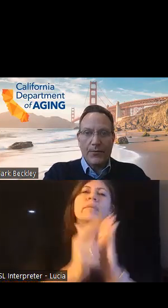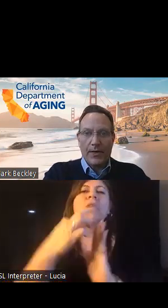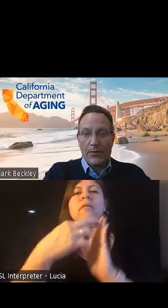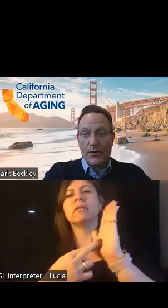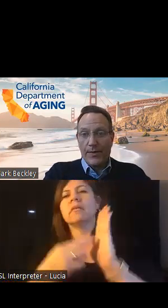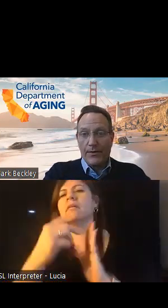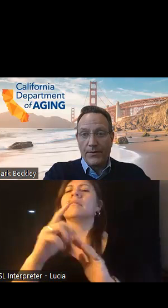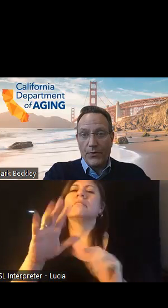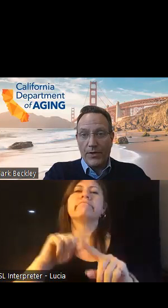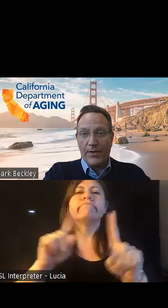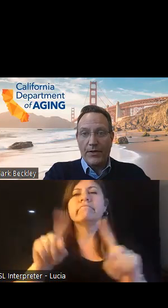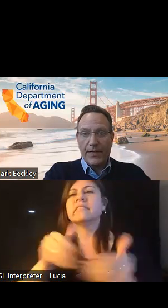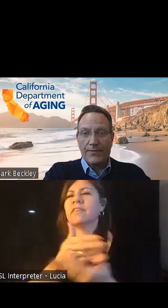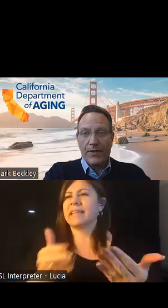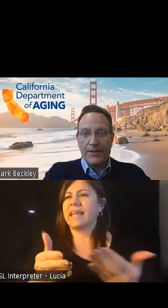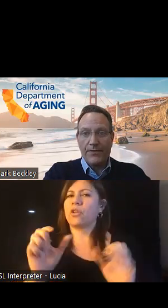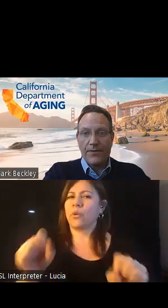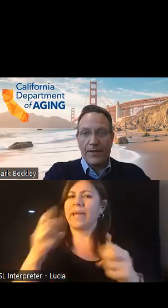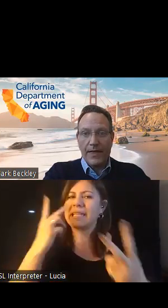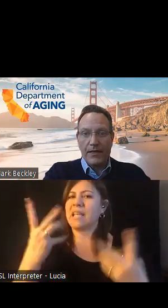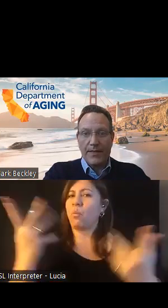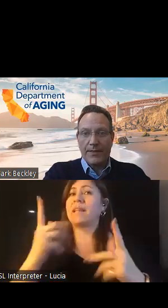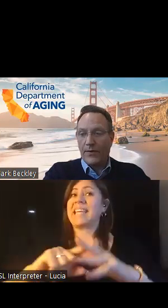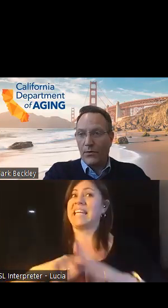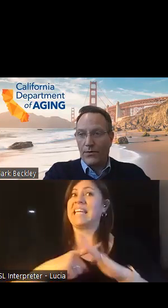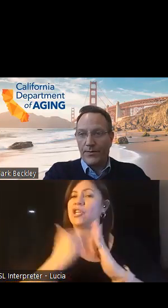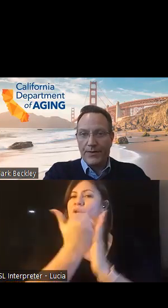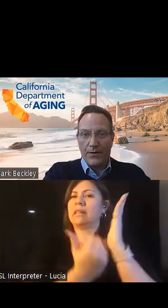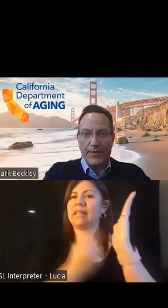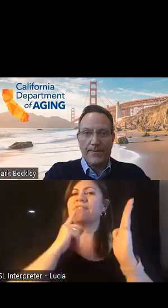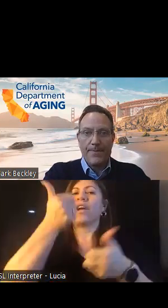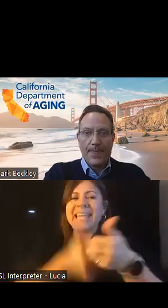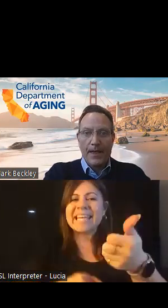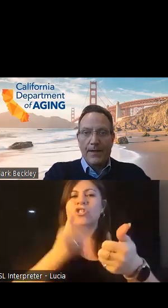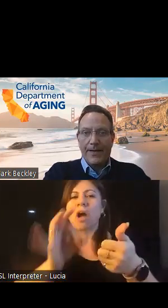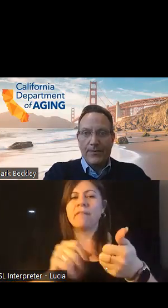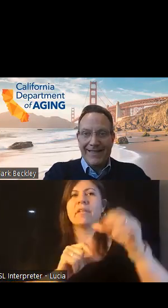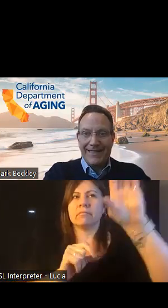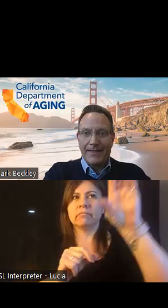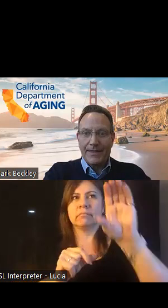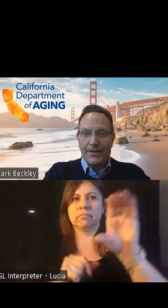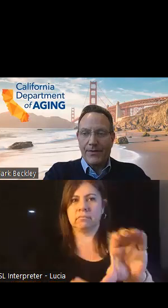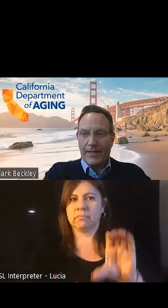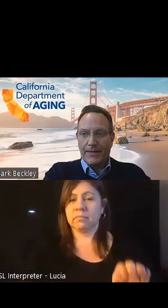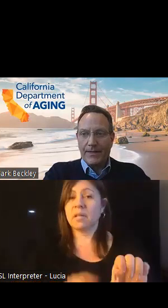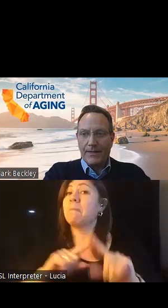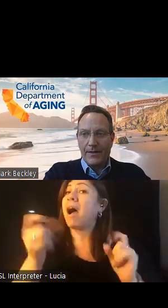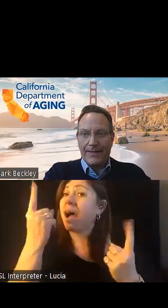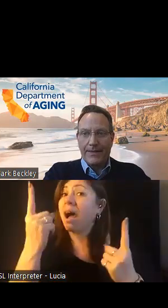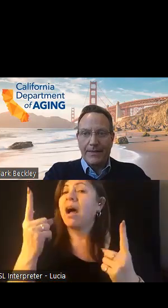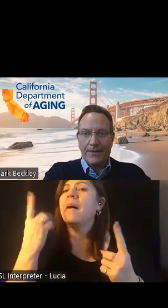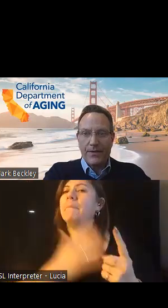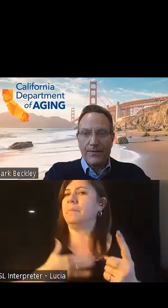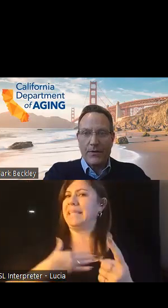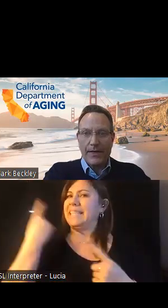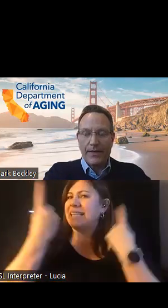identify a preliminary list for each of the elements of our work group scope. But please consider these